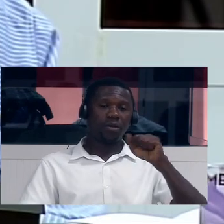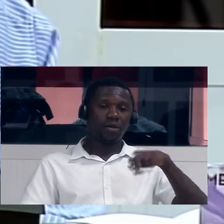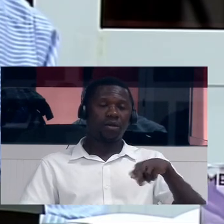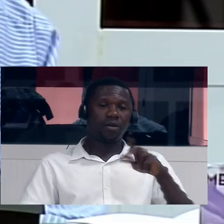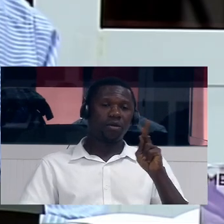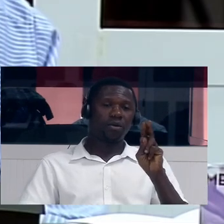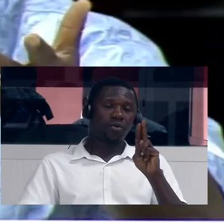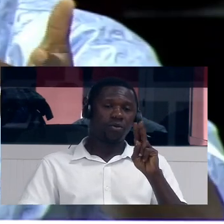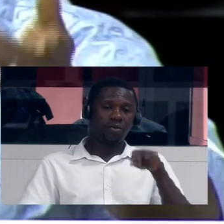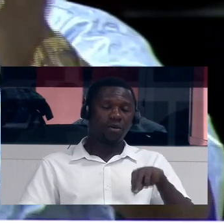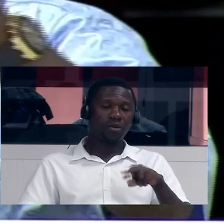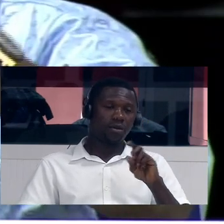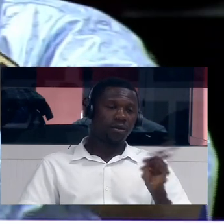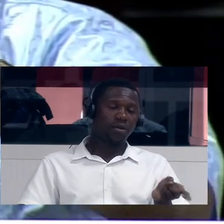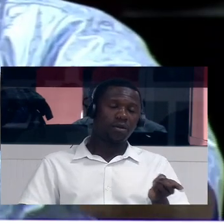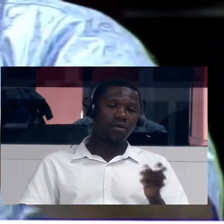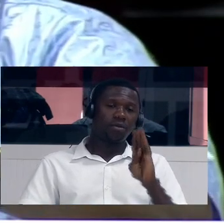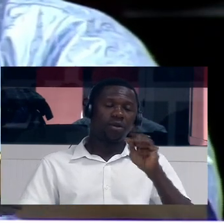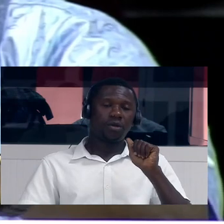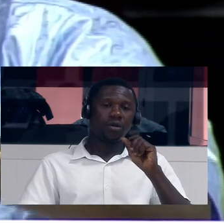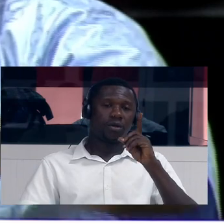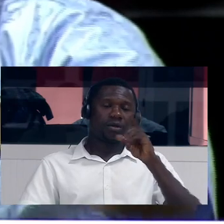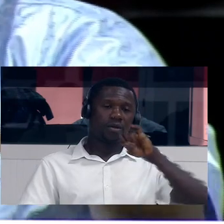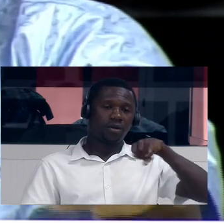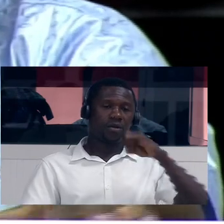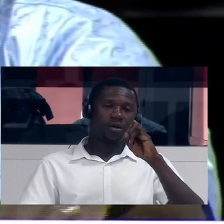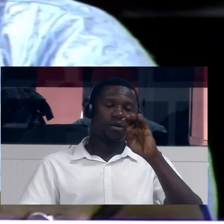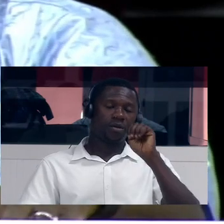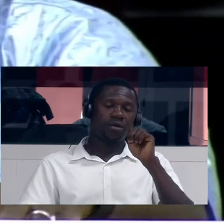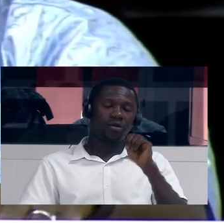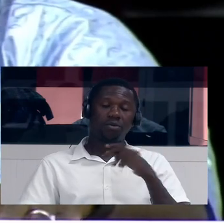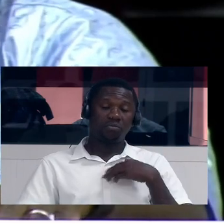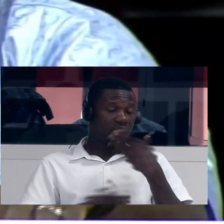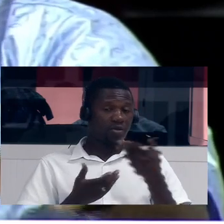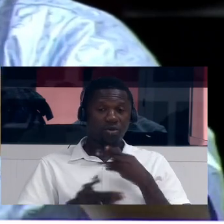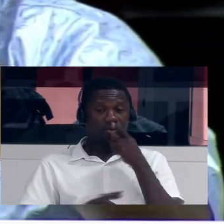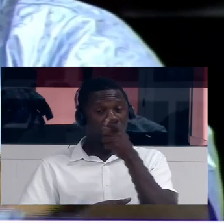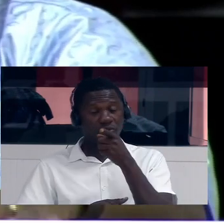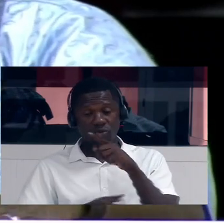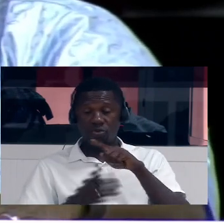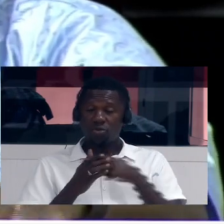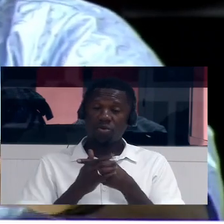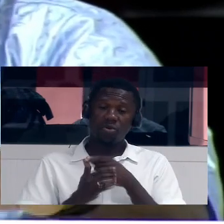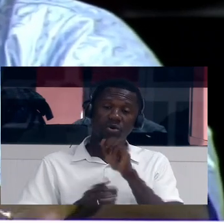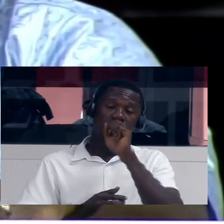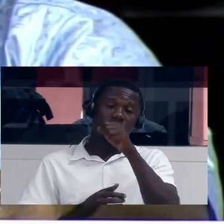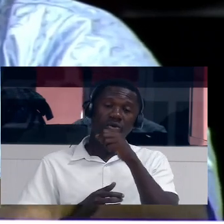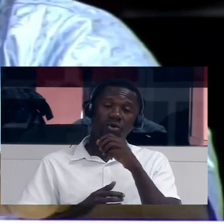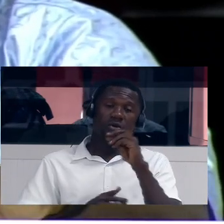have been referring to you, he may have been referring to Sankung Bari. We don't know who he's referring to. But in any case,